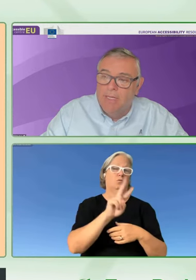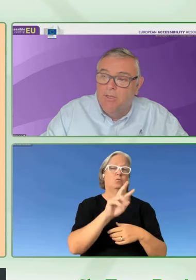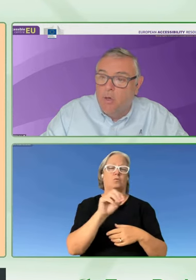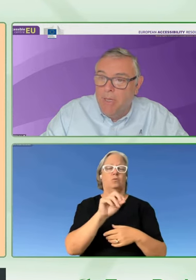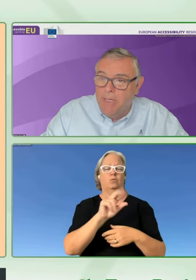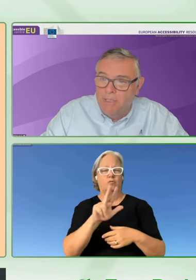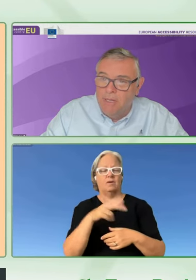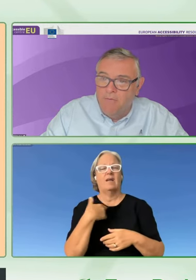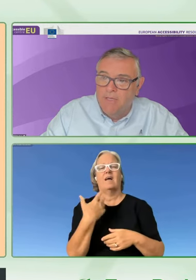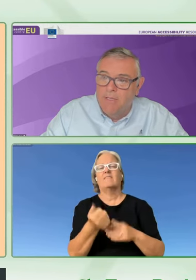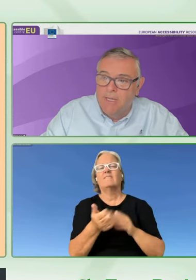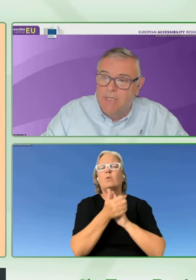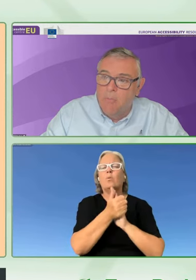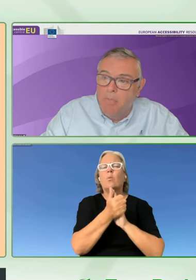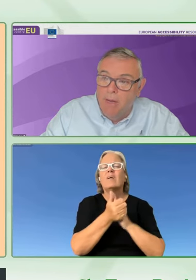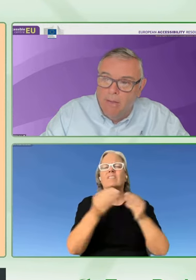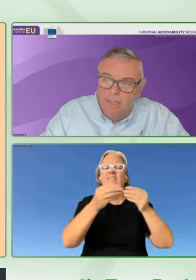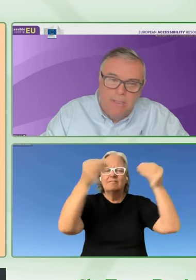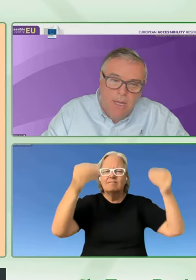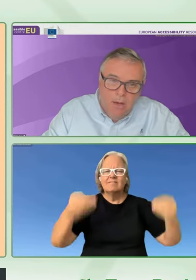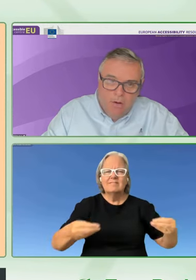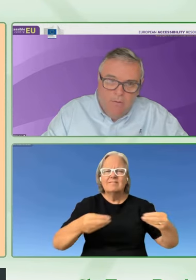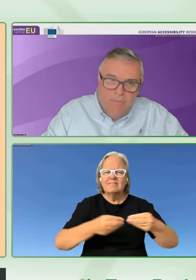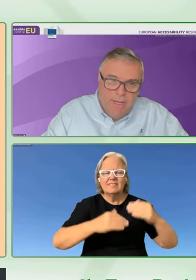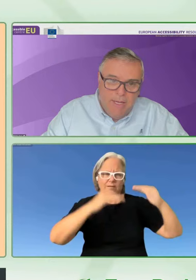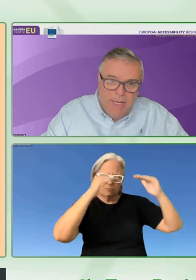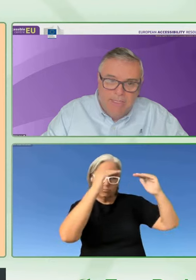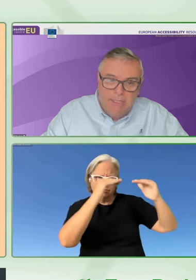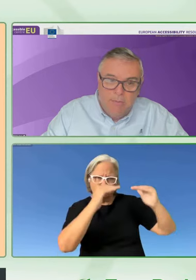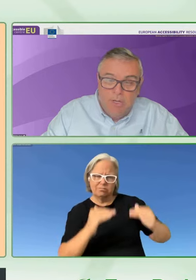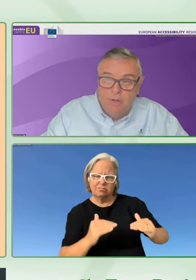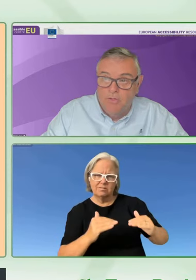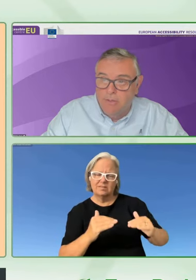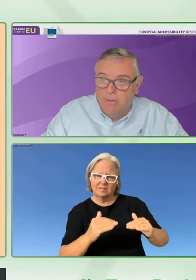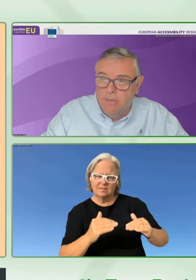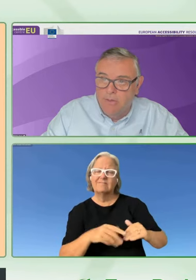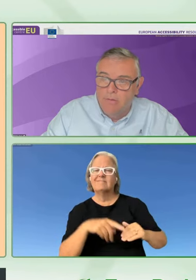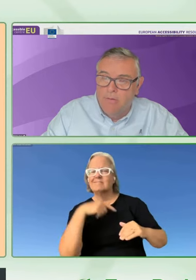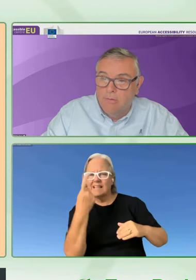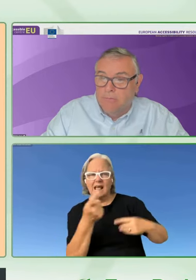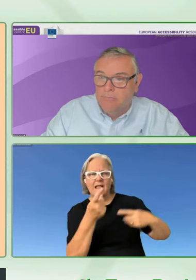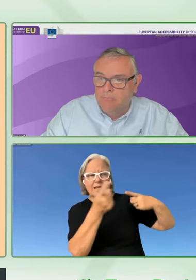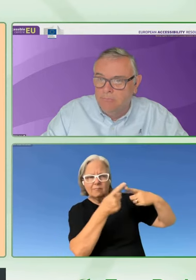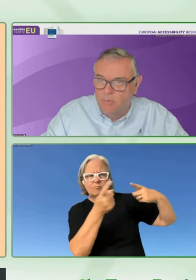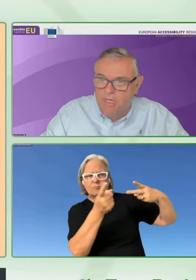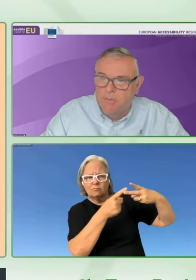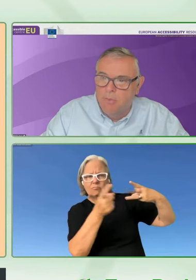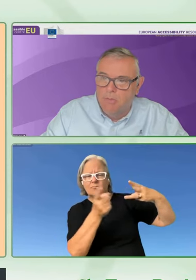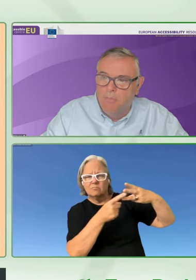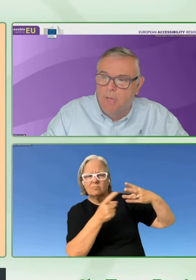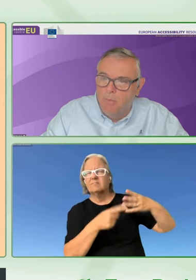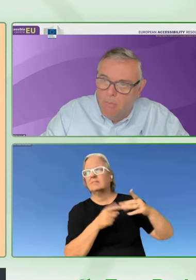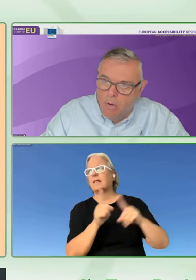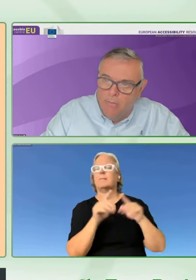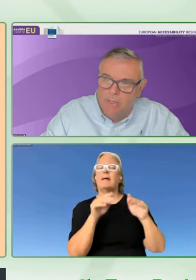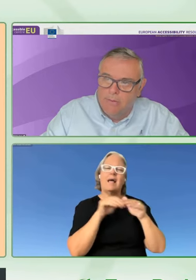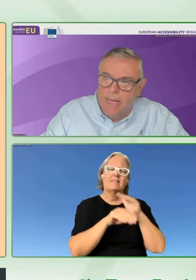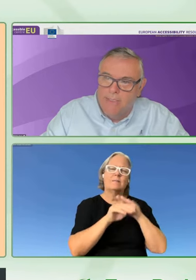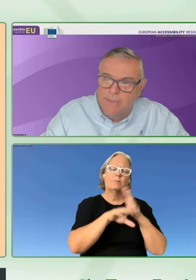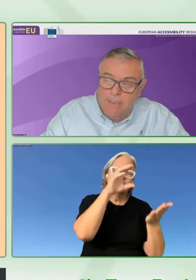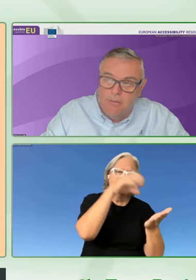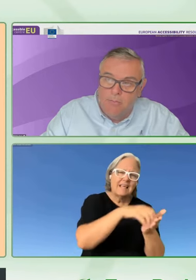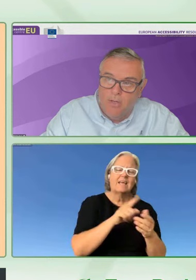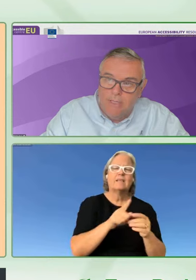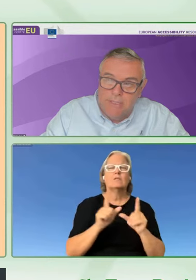different topics, in the different pillars of the AccessibleEU Center on transport, on built environment,